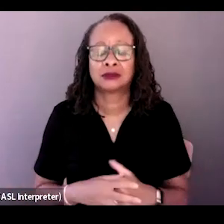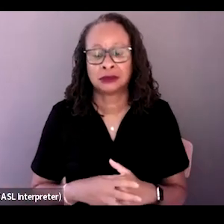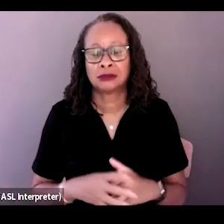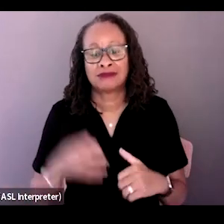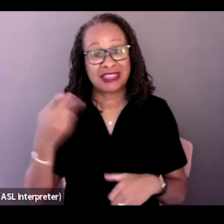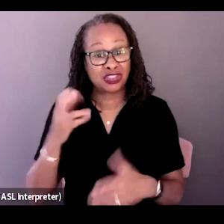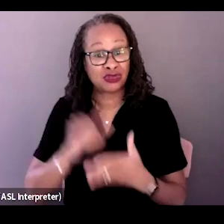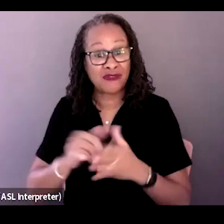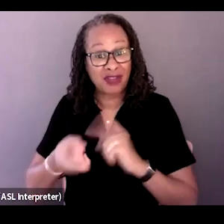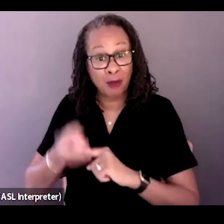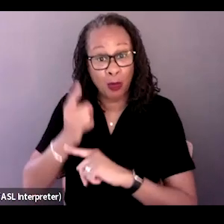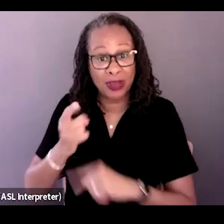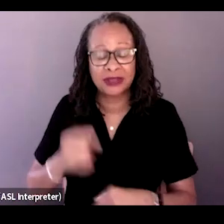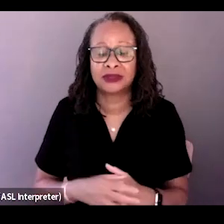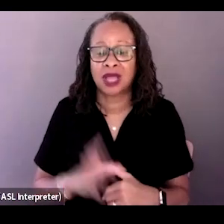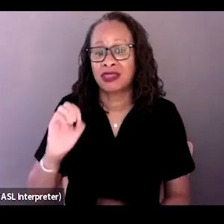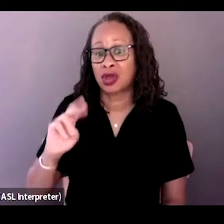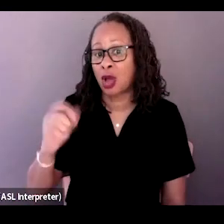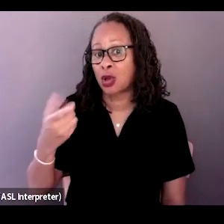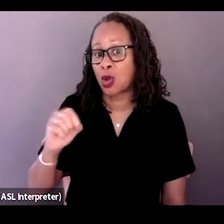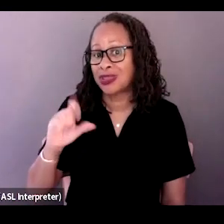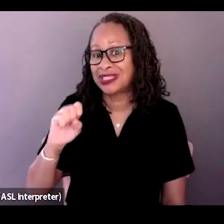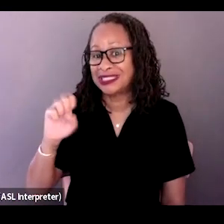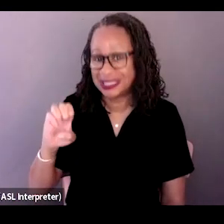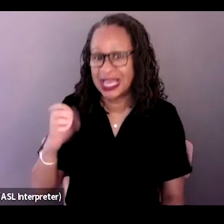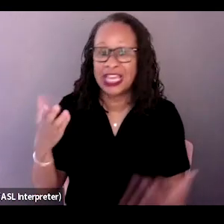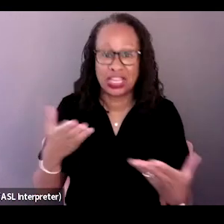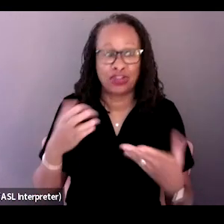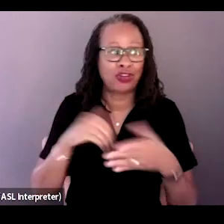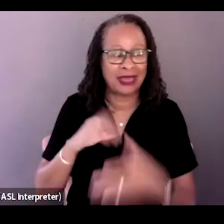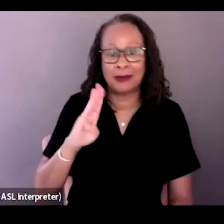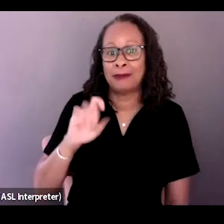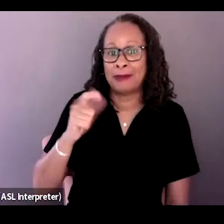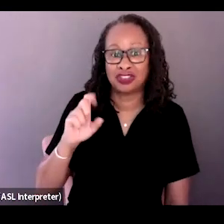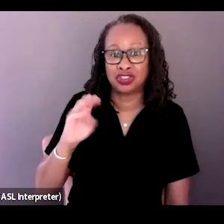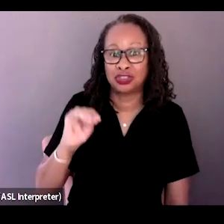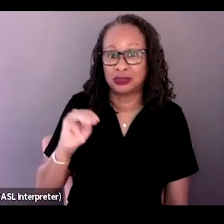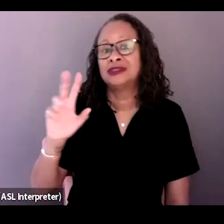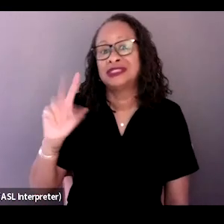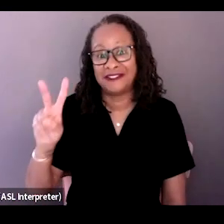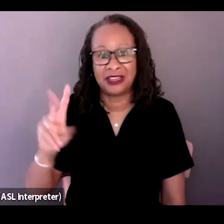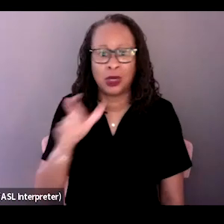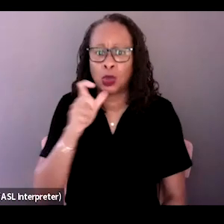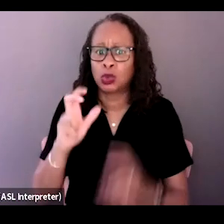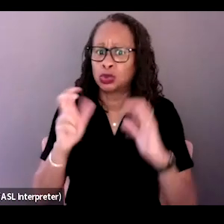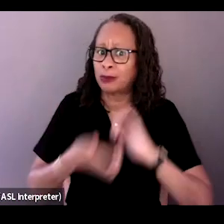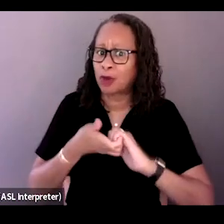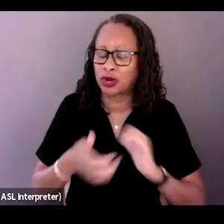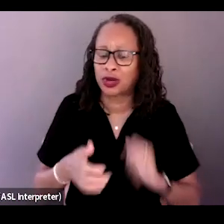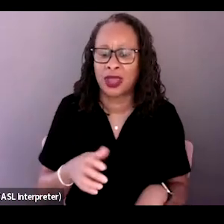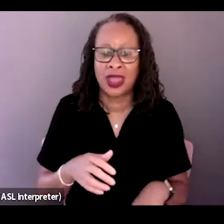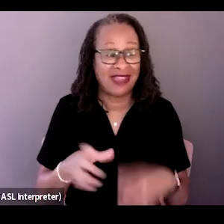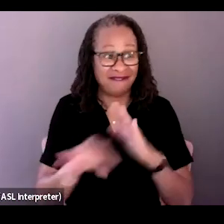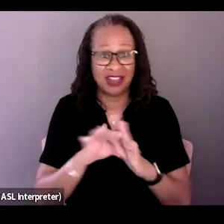that moment, the Congolese archives here in the Belgian televisions, who's a partner in the film, stumbling onto, for example, John